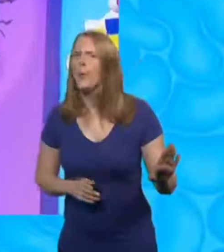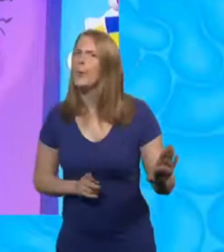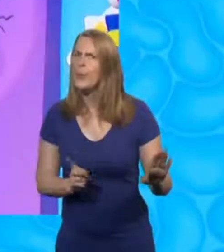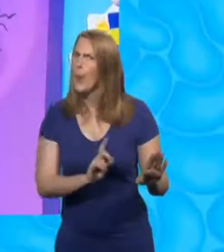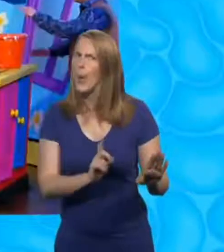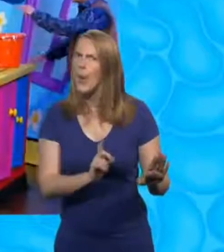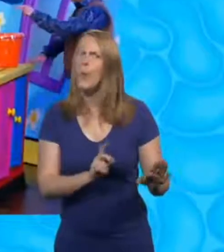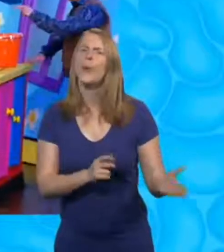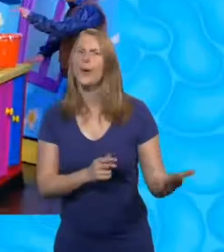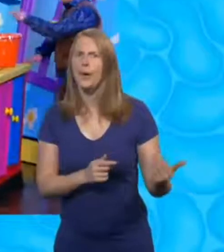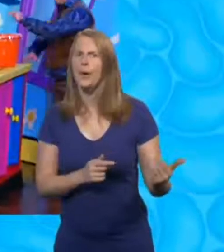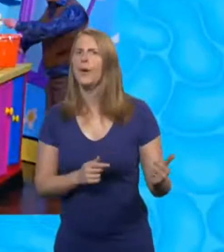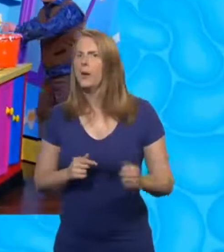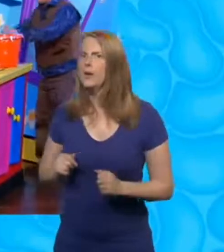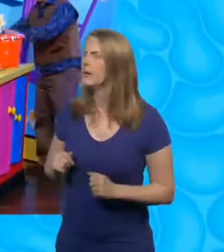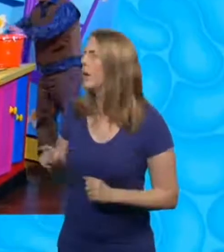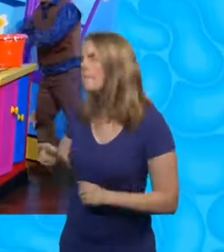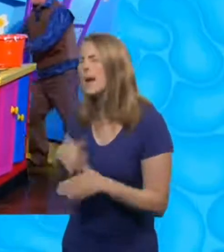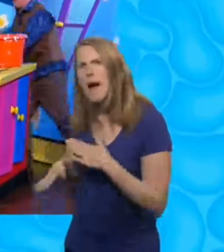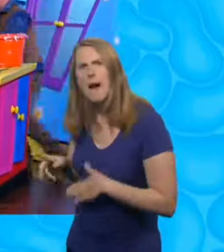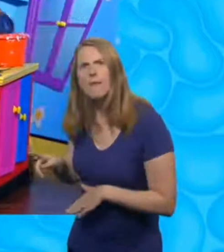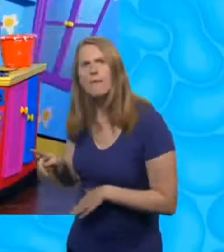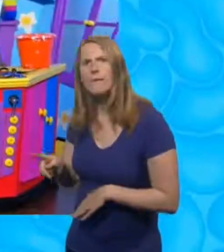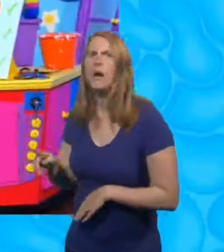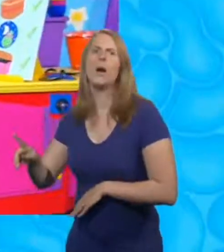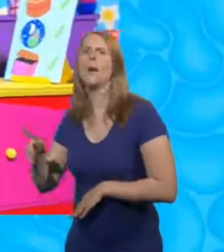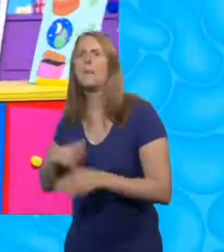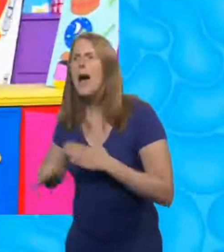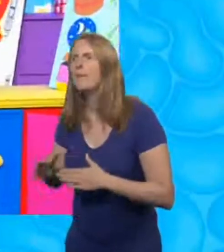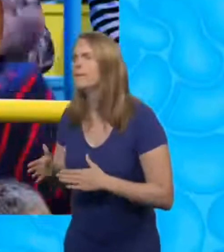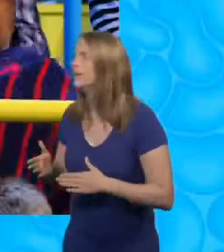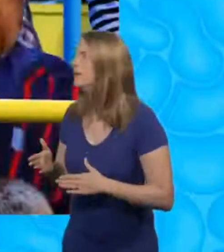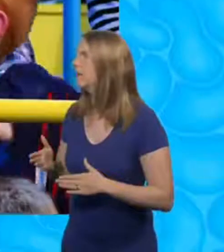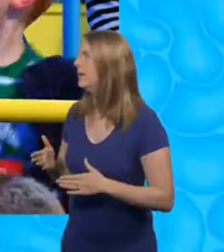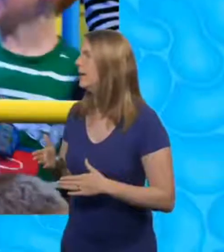on. No, no, no, little monster, me. No, now behave. Now, give me the cake, I'll just... Whoa!